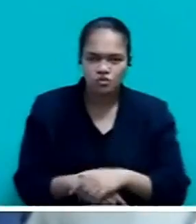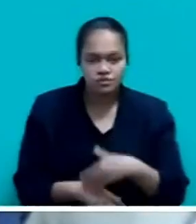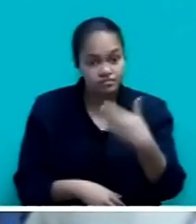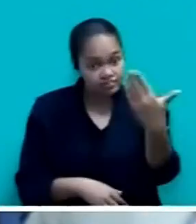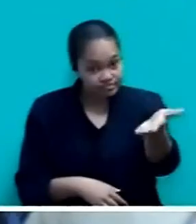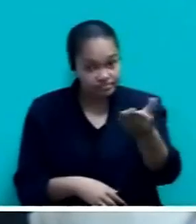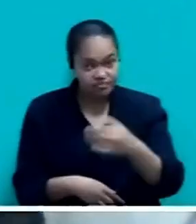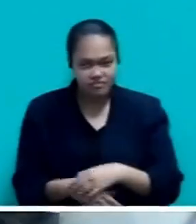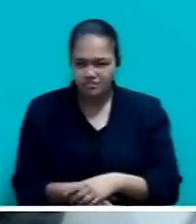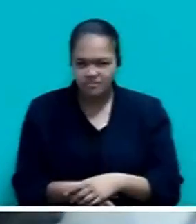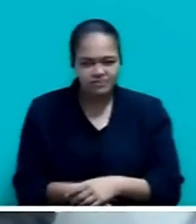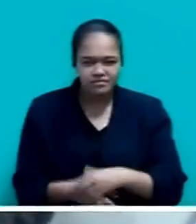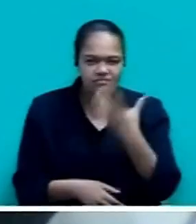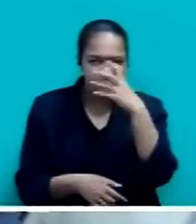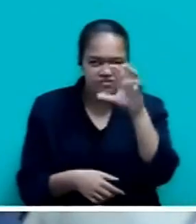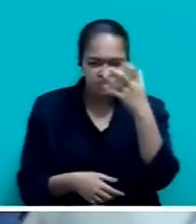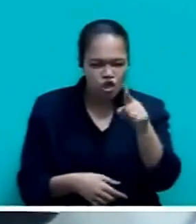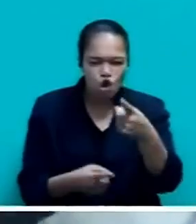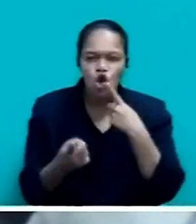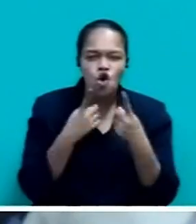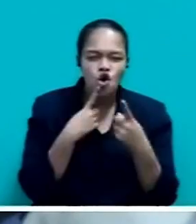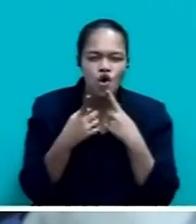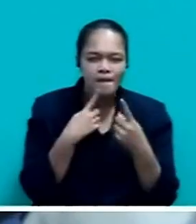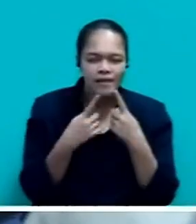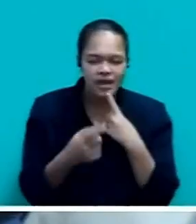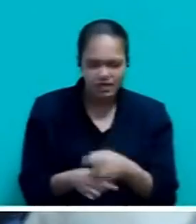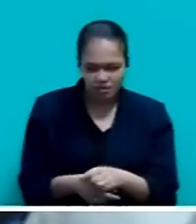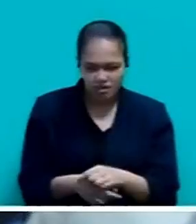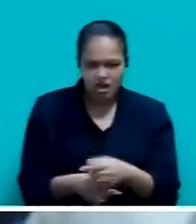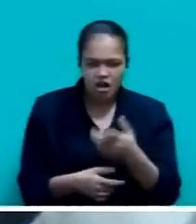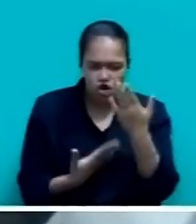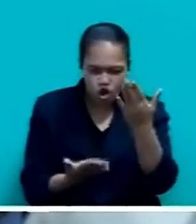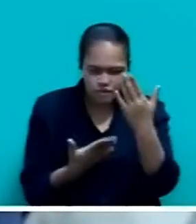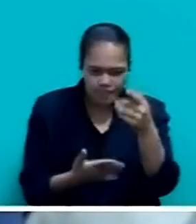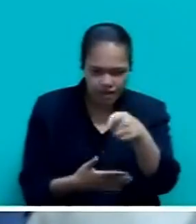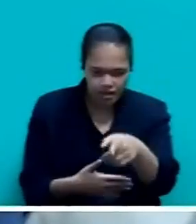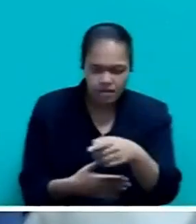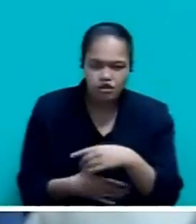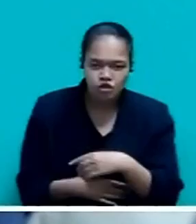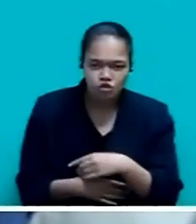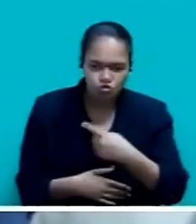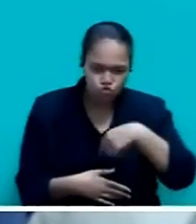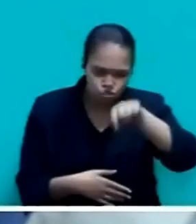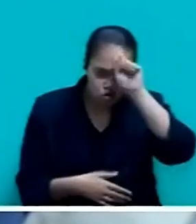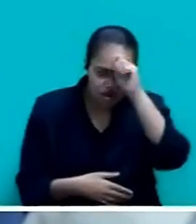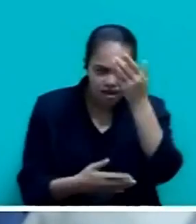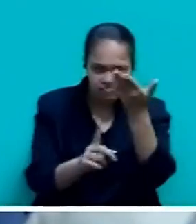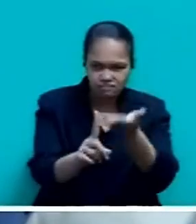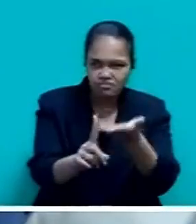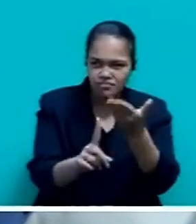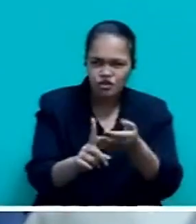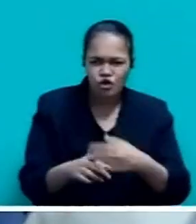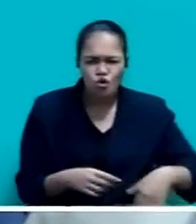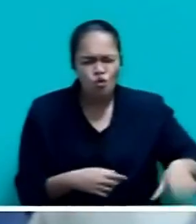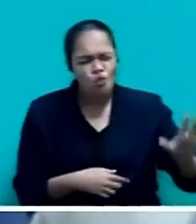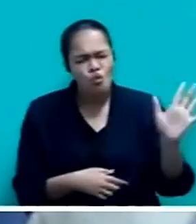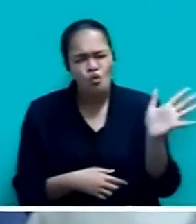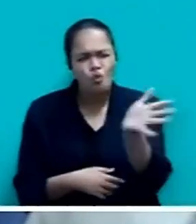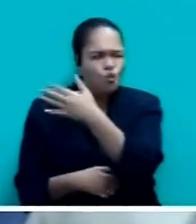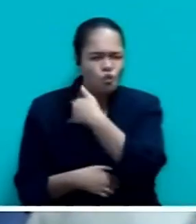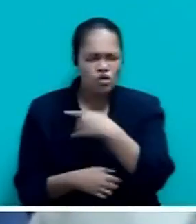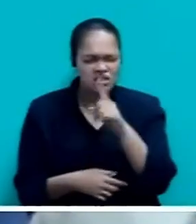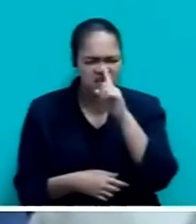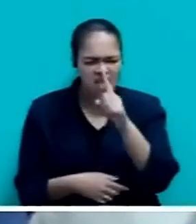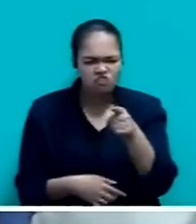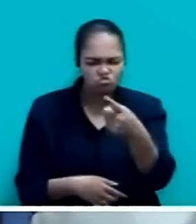flippant type of ludicrous comments made by the Honorable Turanga here, completely overriding all the things you said for the past